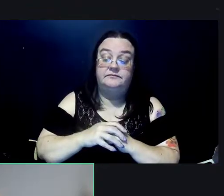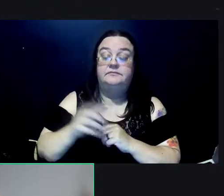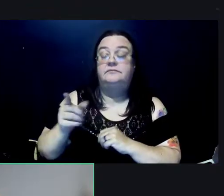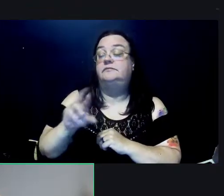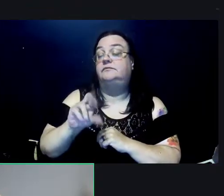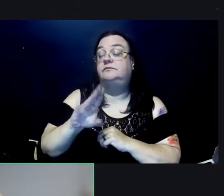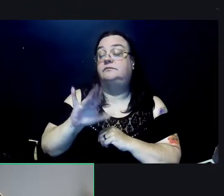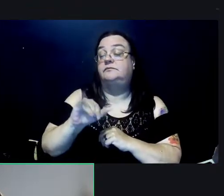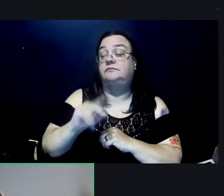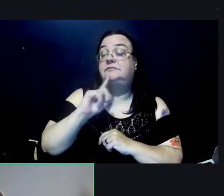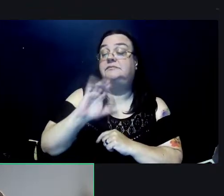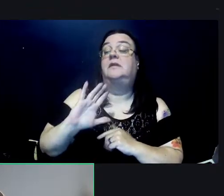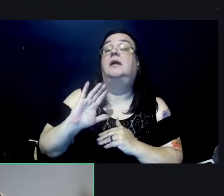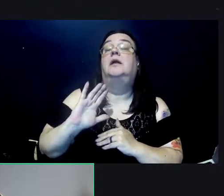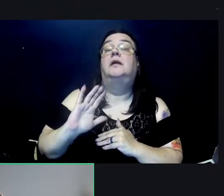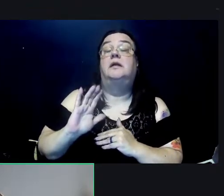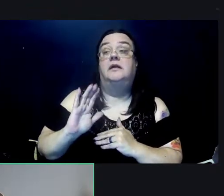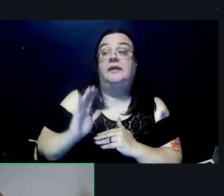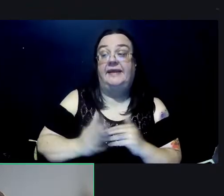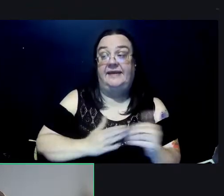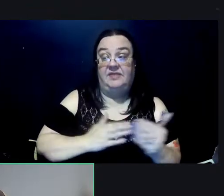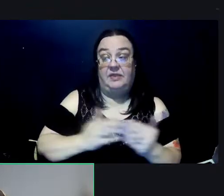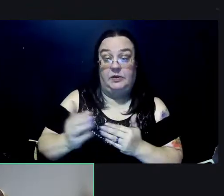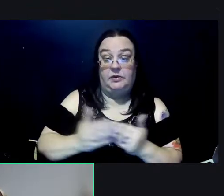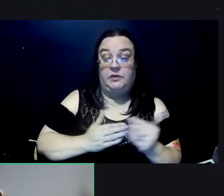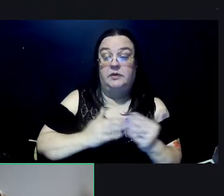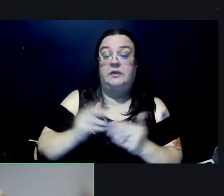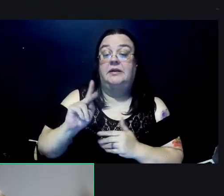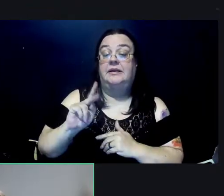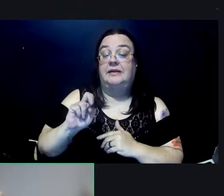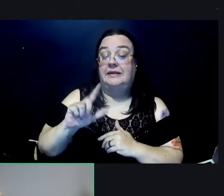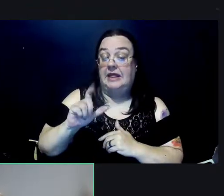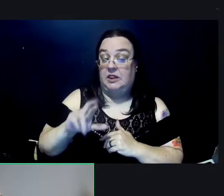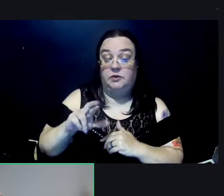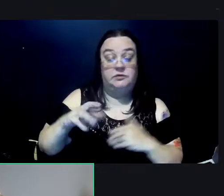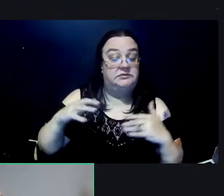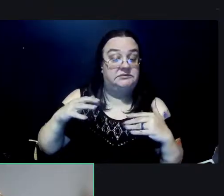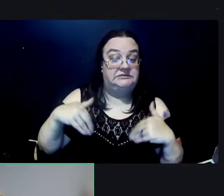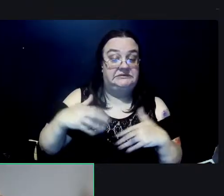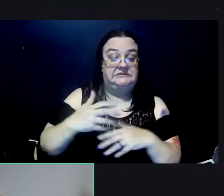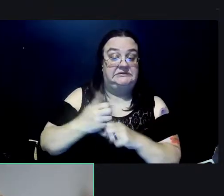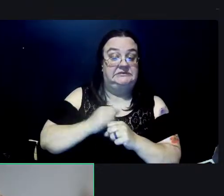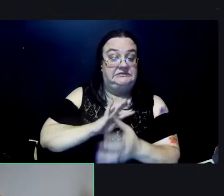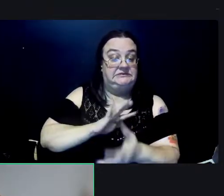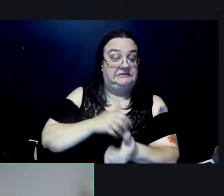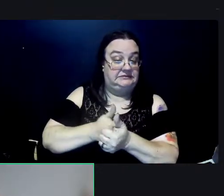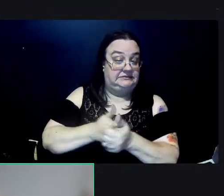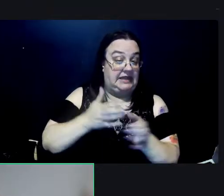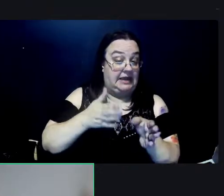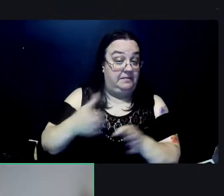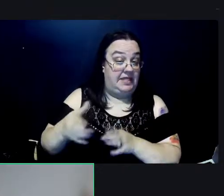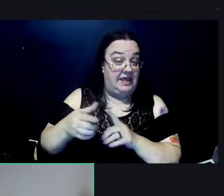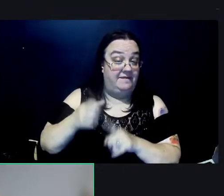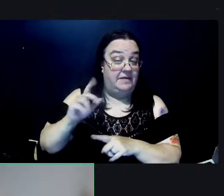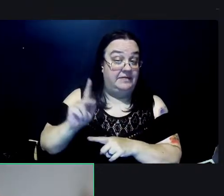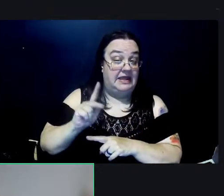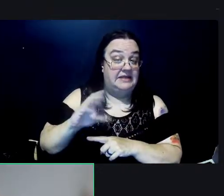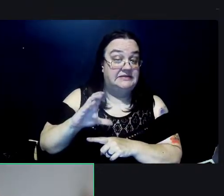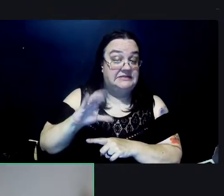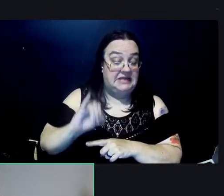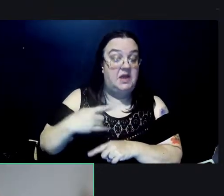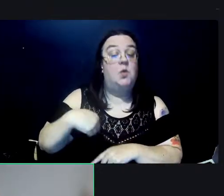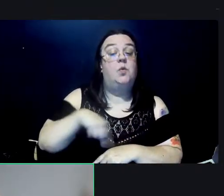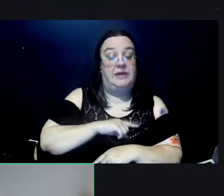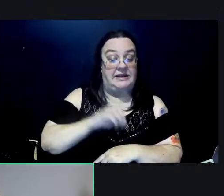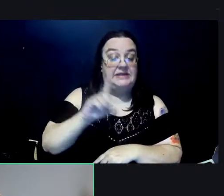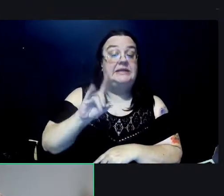So even though Keller has not received a updated plan from KCI, we still did